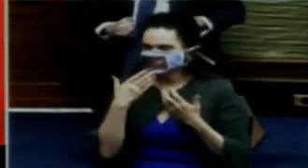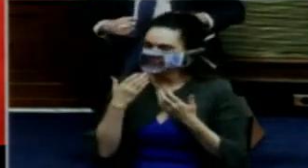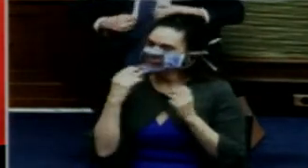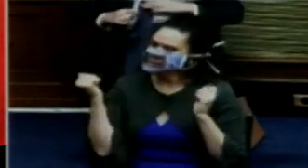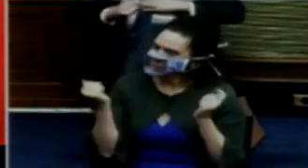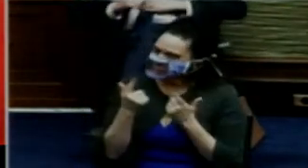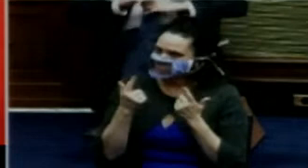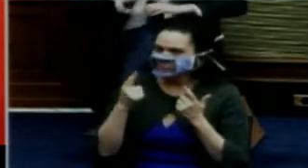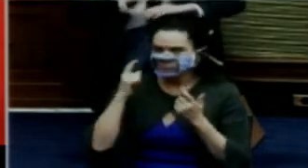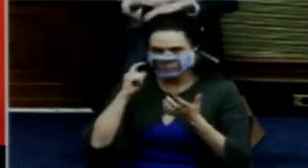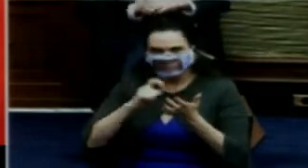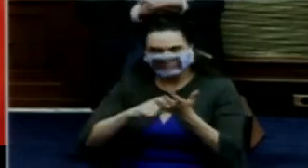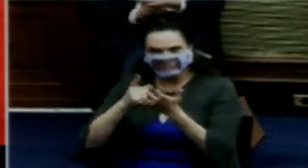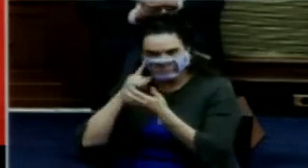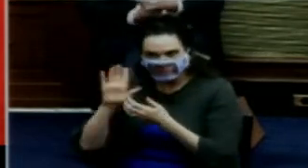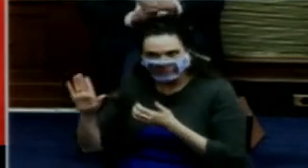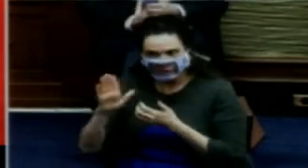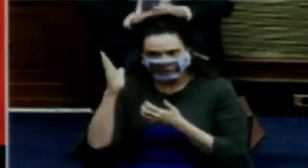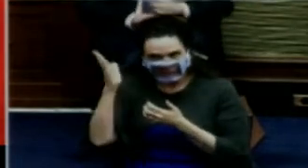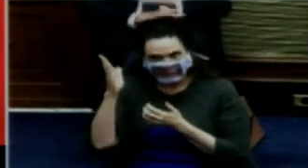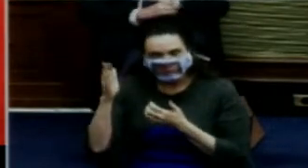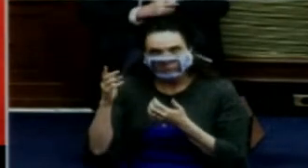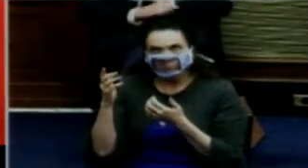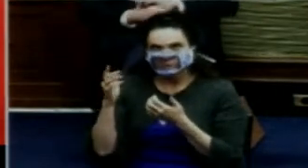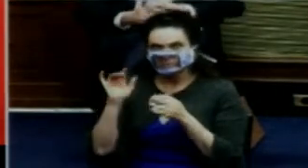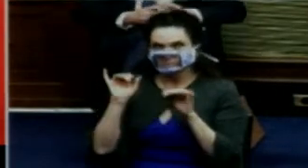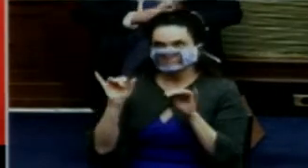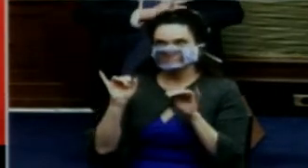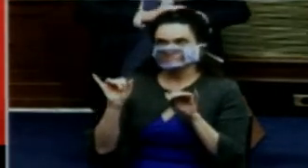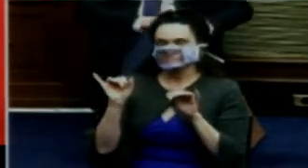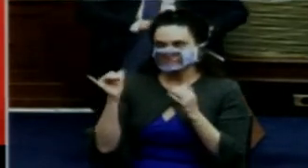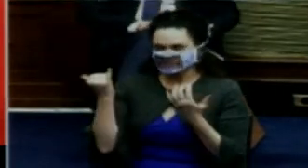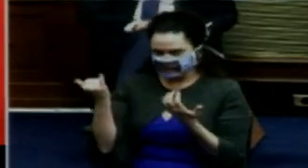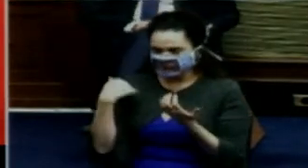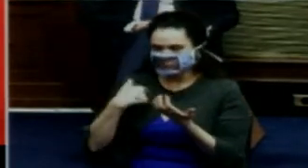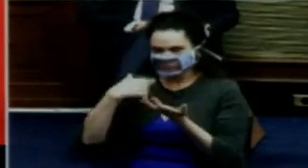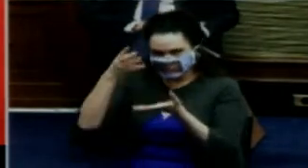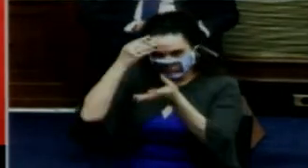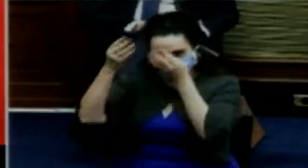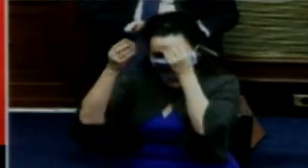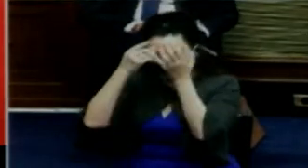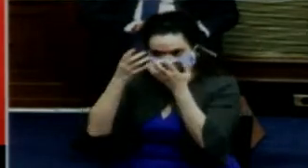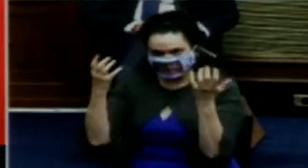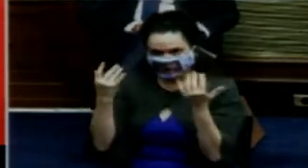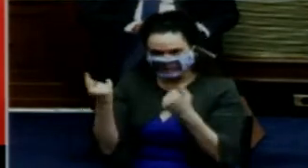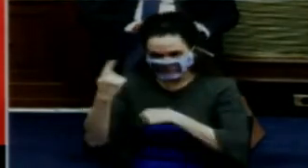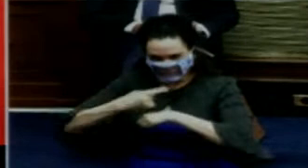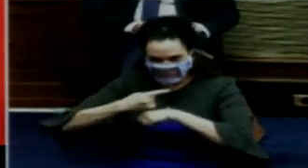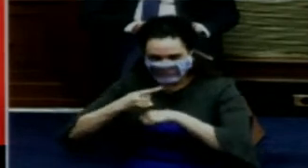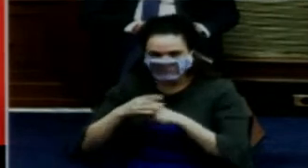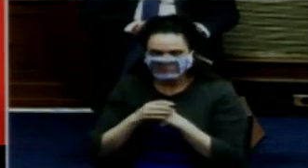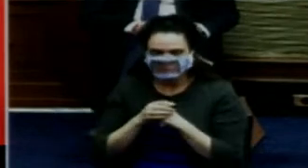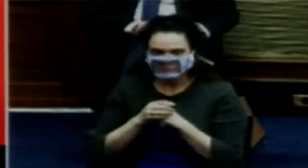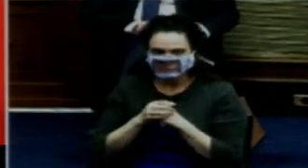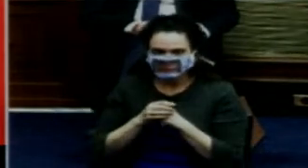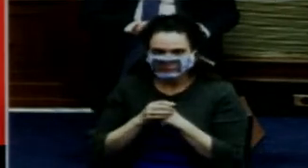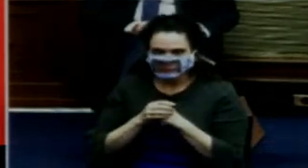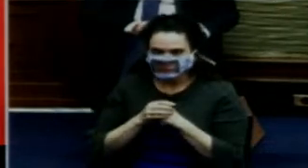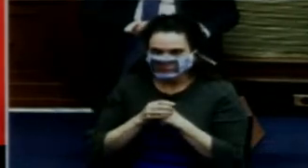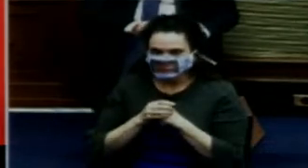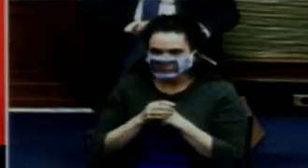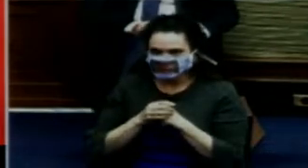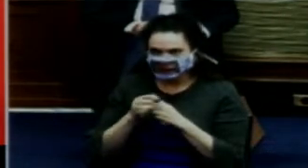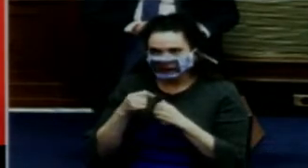and enlightenment that we have been able to get today. But I've been impressed. I've